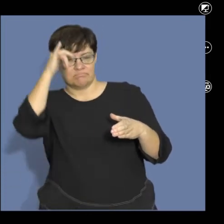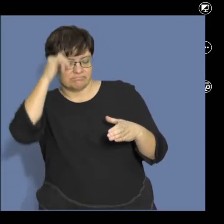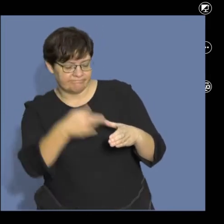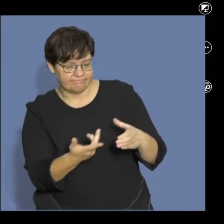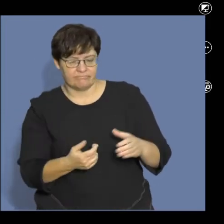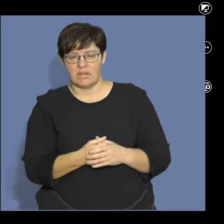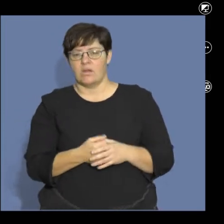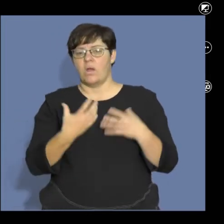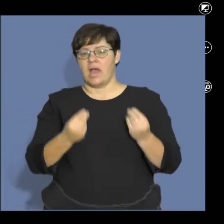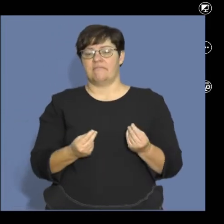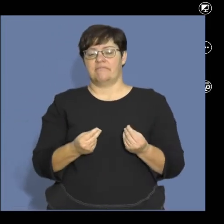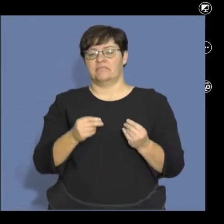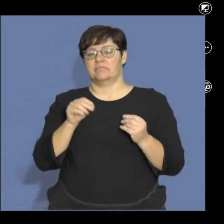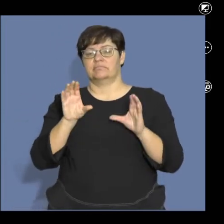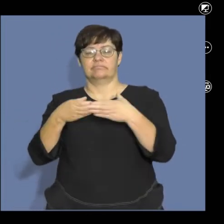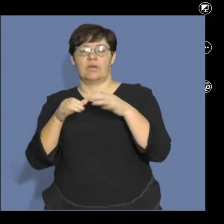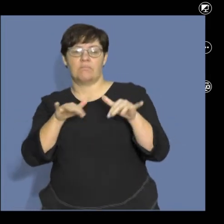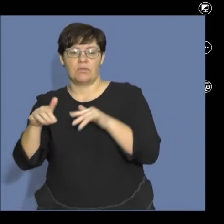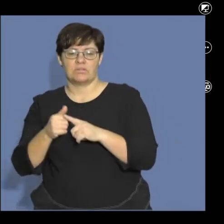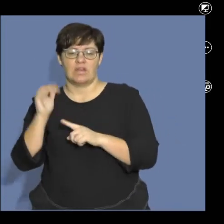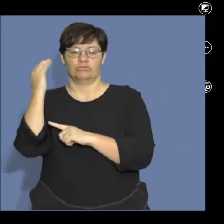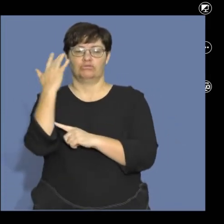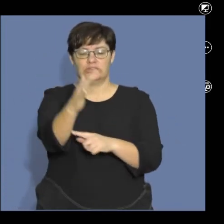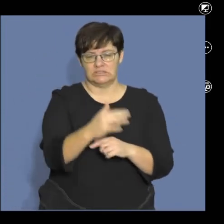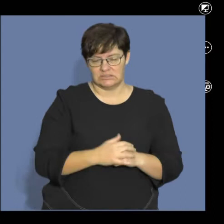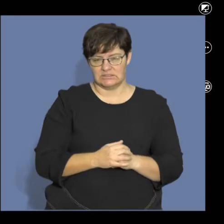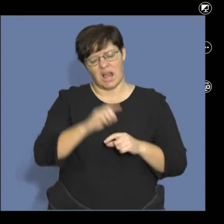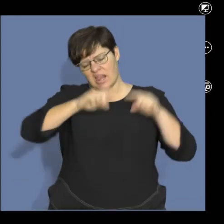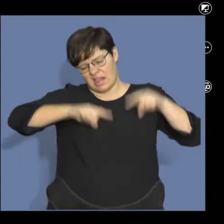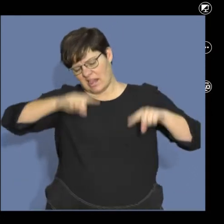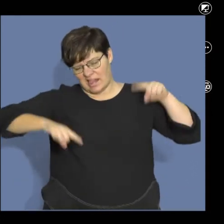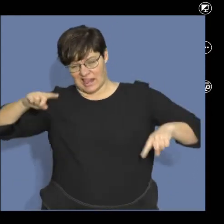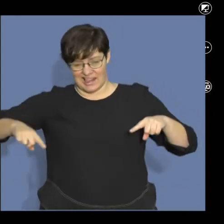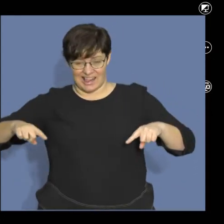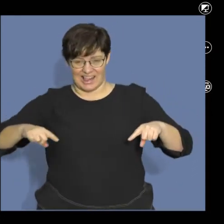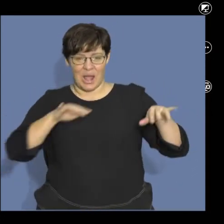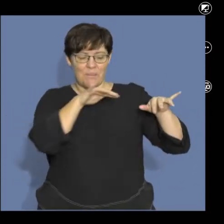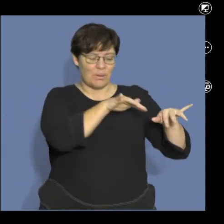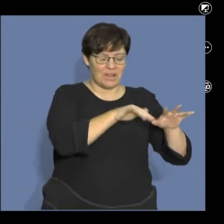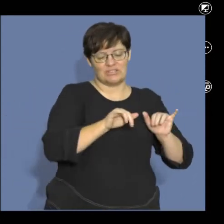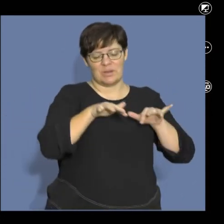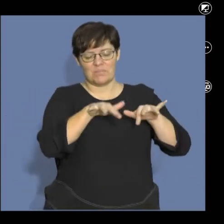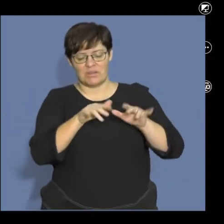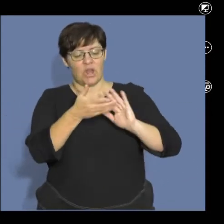wildebeest. Here we've got a population of acacia trees. So we've got many different